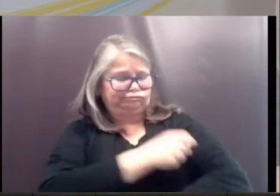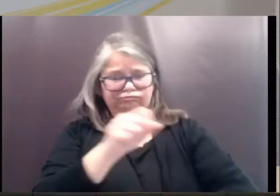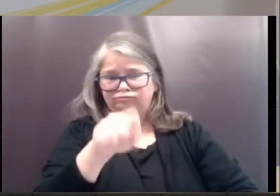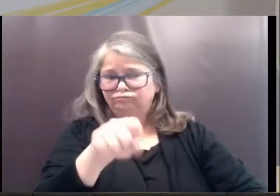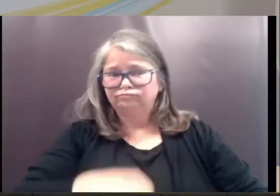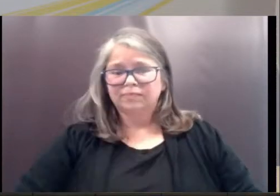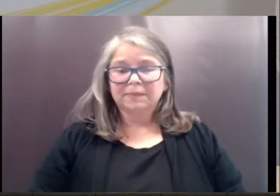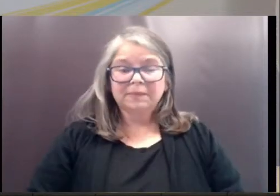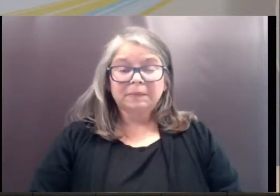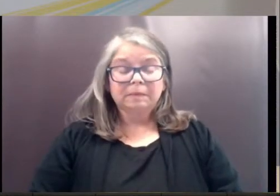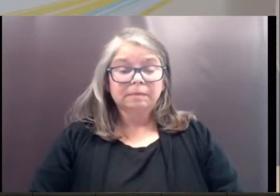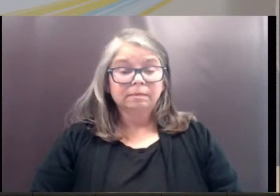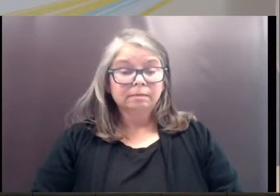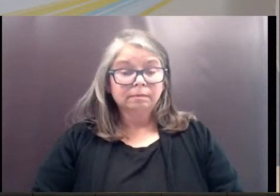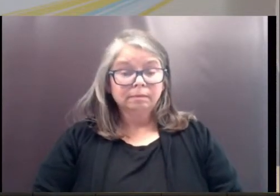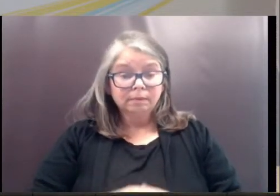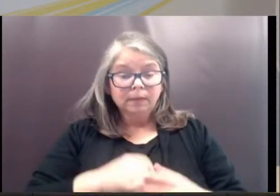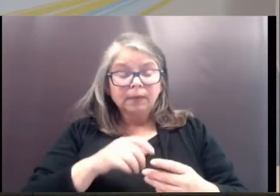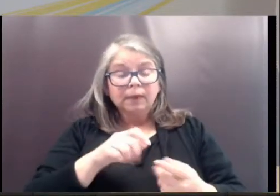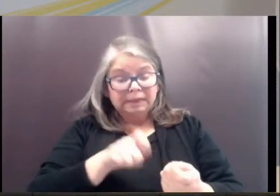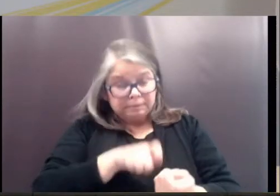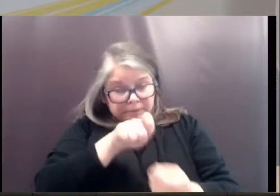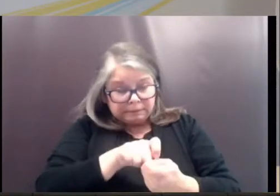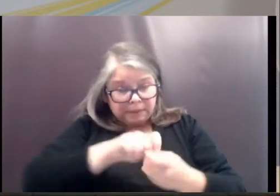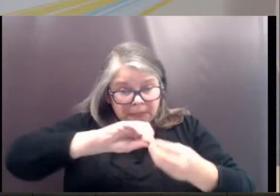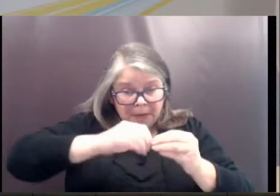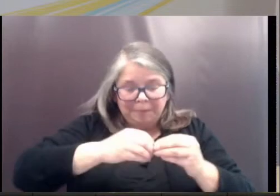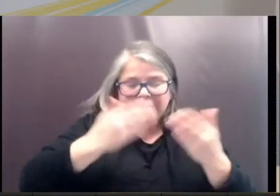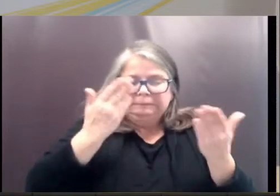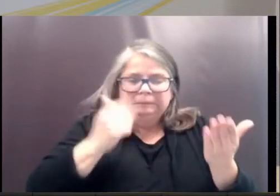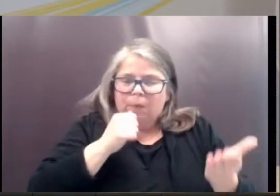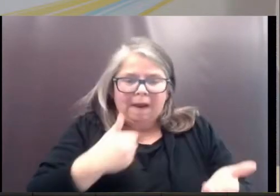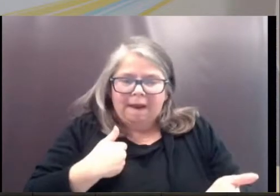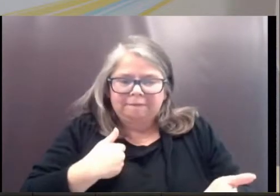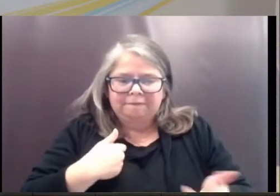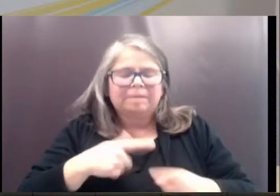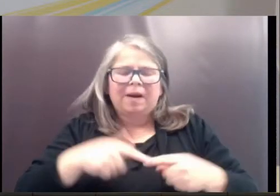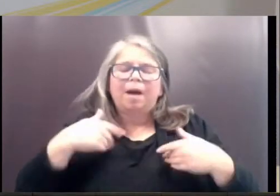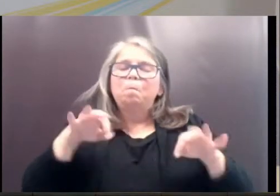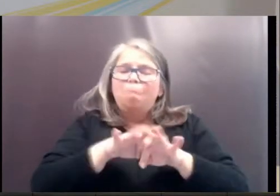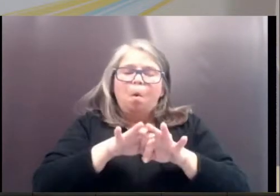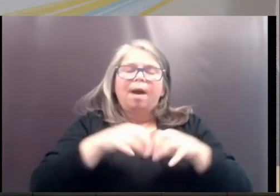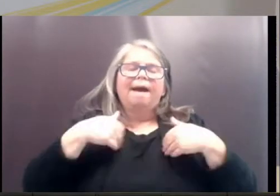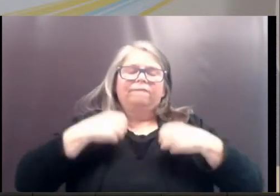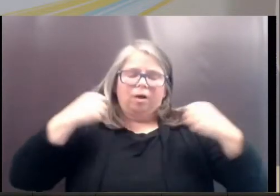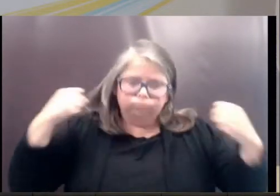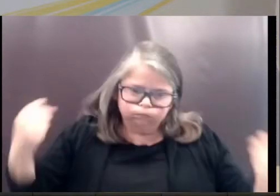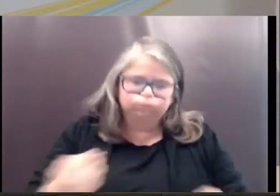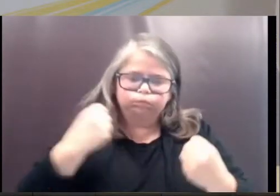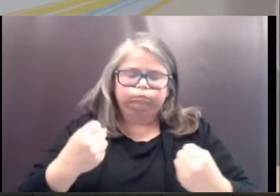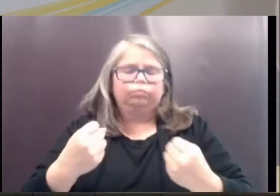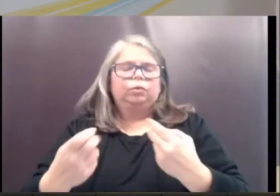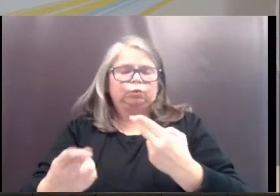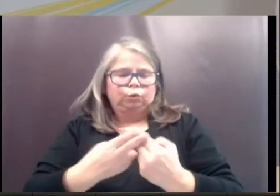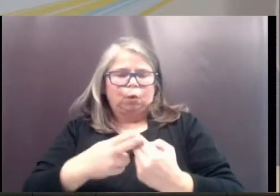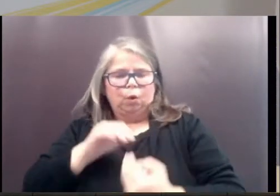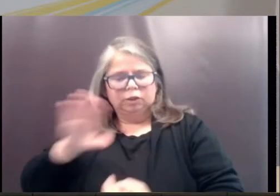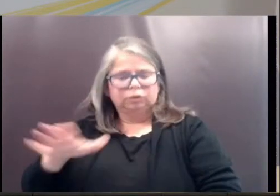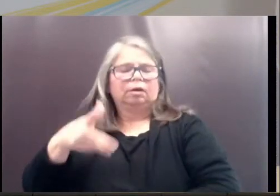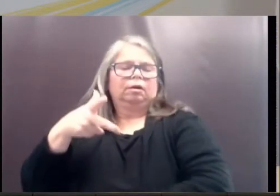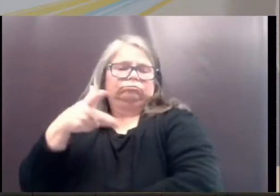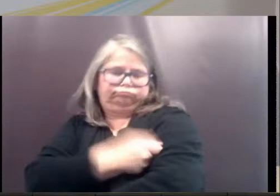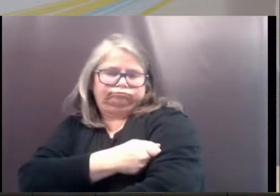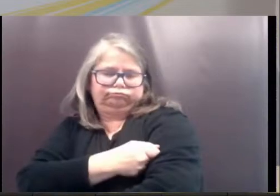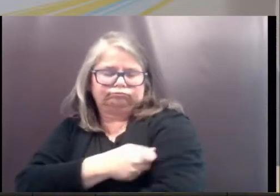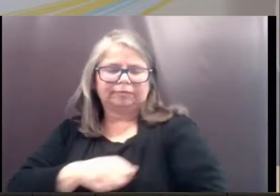but I know we have more storage than we have vaccine at the moment. So, and a reminder, I